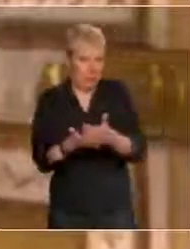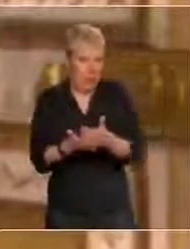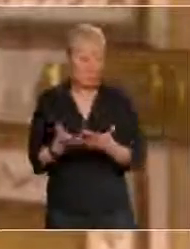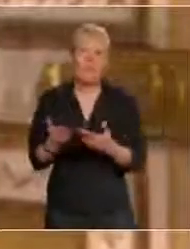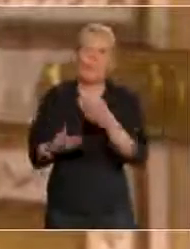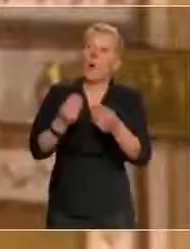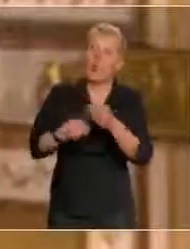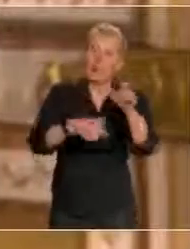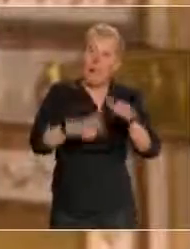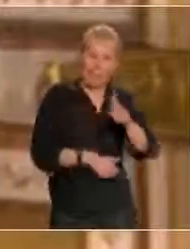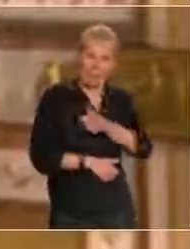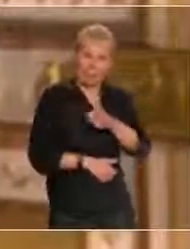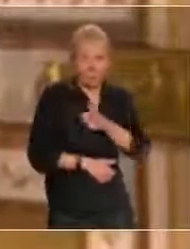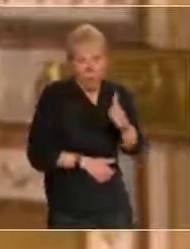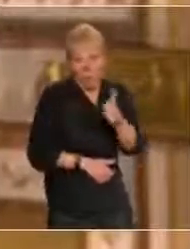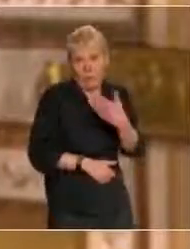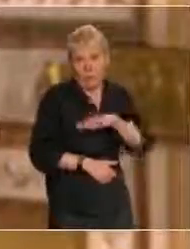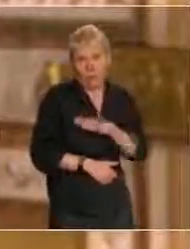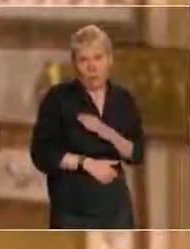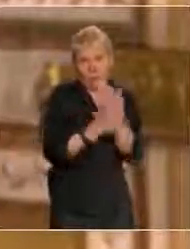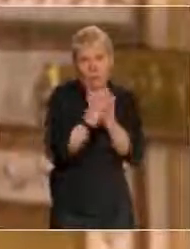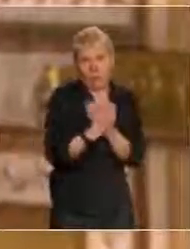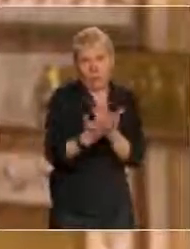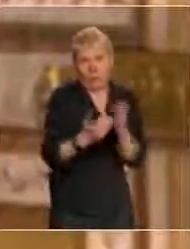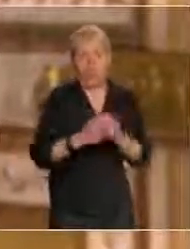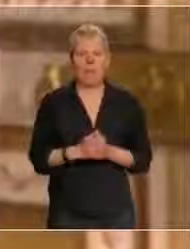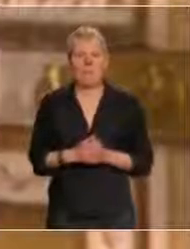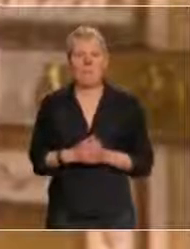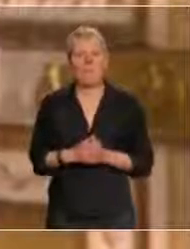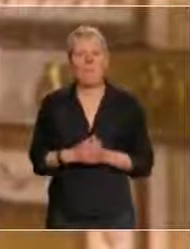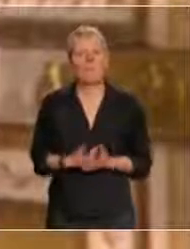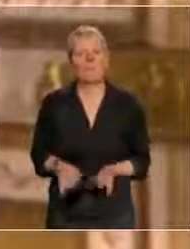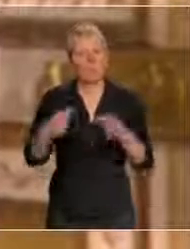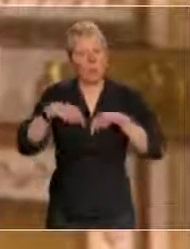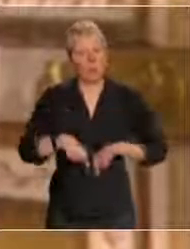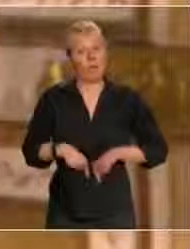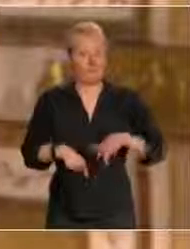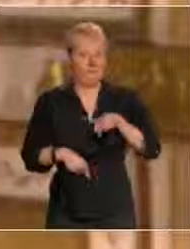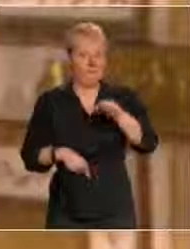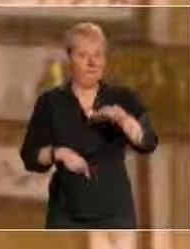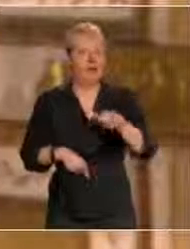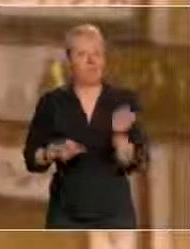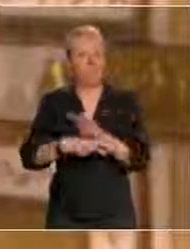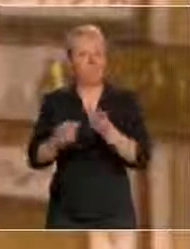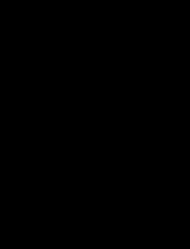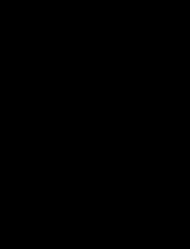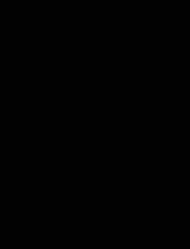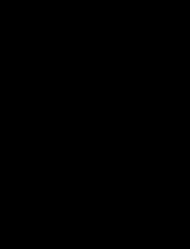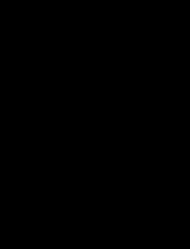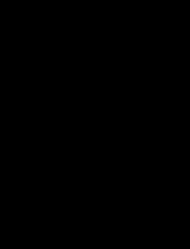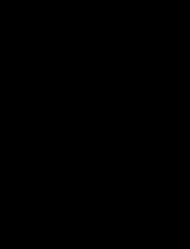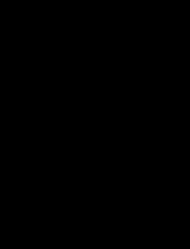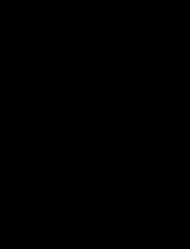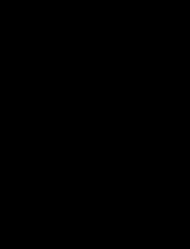the virus. In other words, to protect their employees, or when it's a question of remote themselves, to protect themselves.